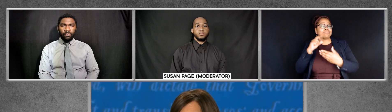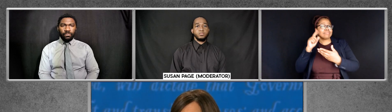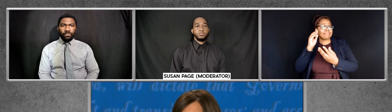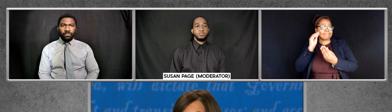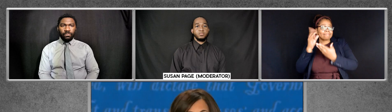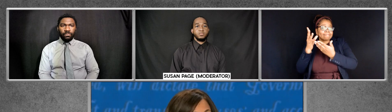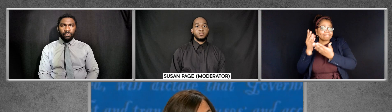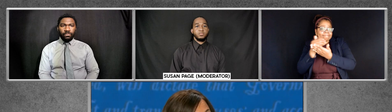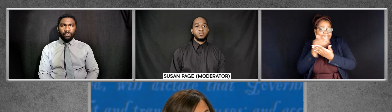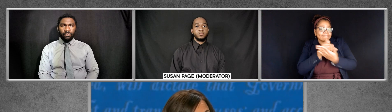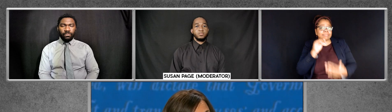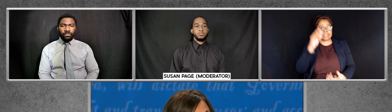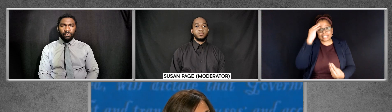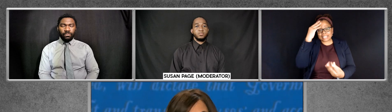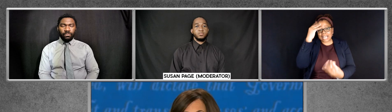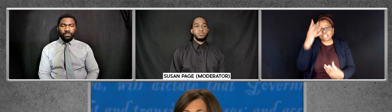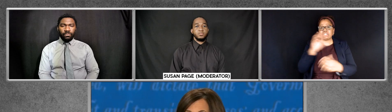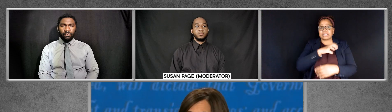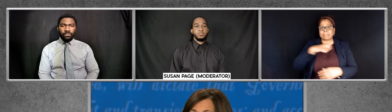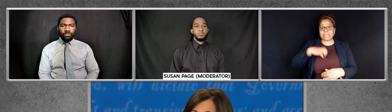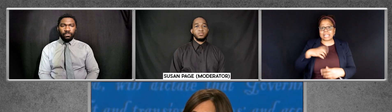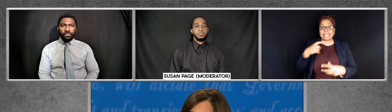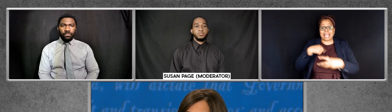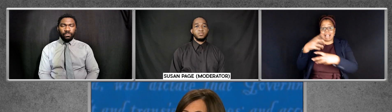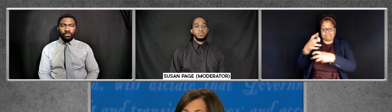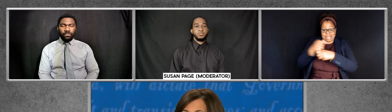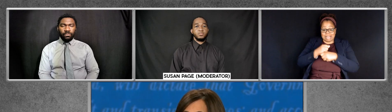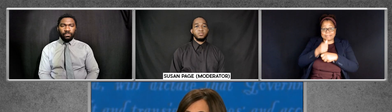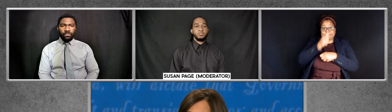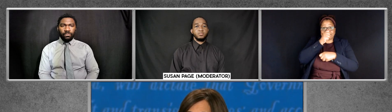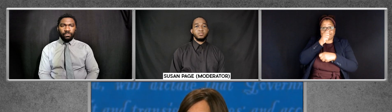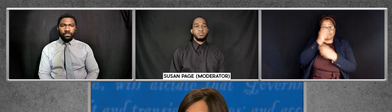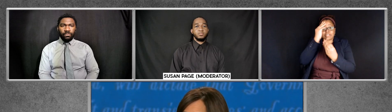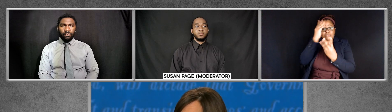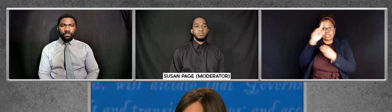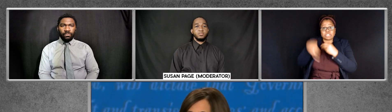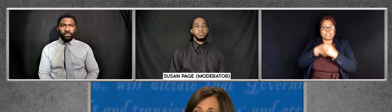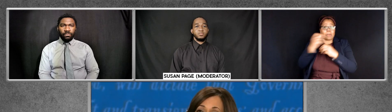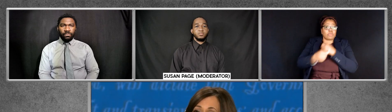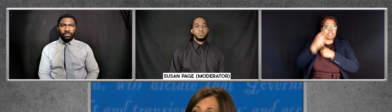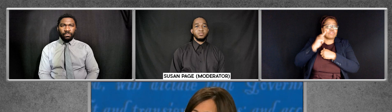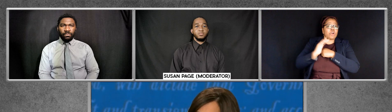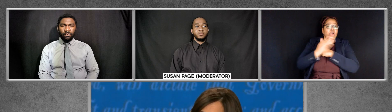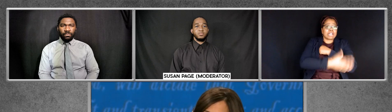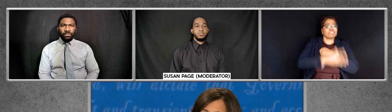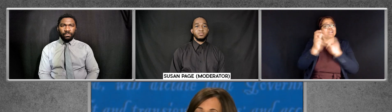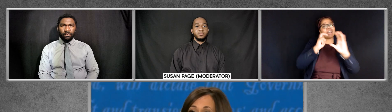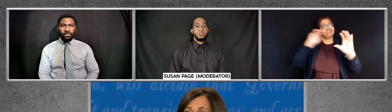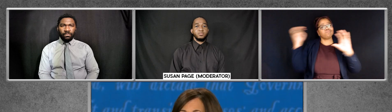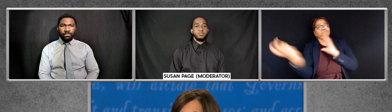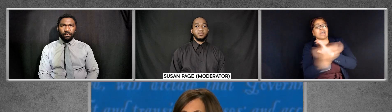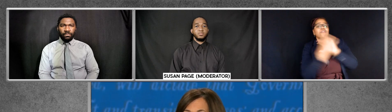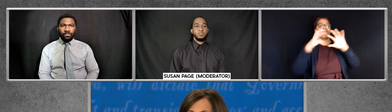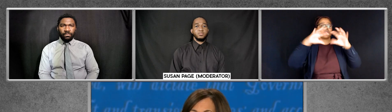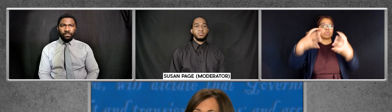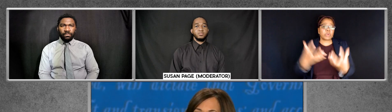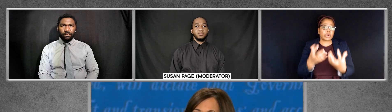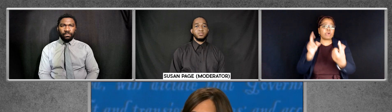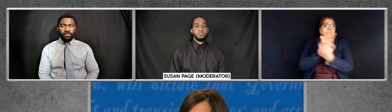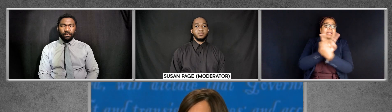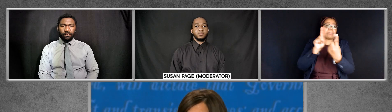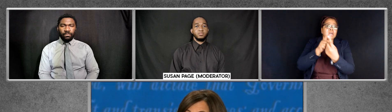receipt of classified information about threats to our nation and hotspots around the world. I've traveled the world. I've met with our soldiers